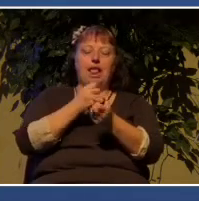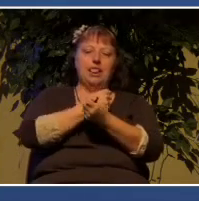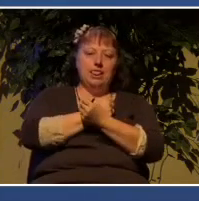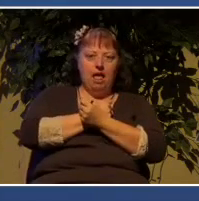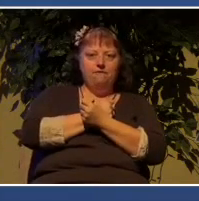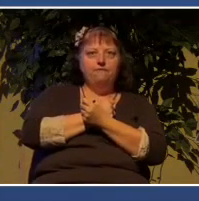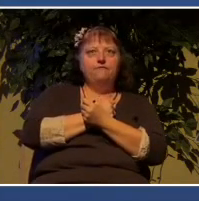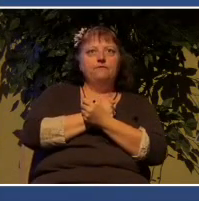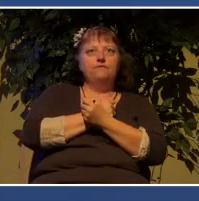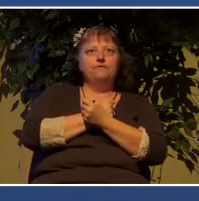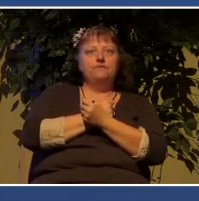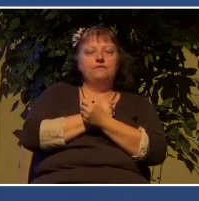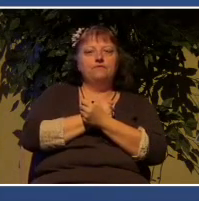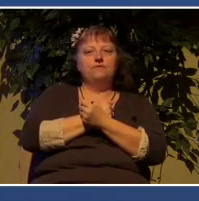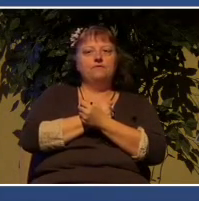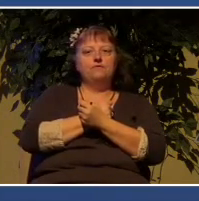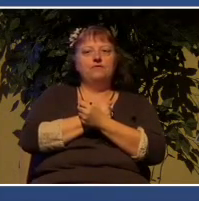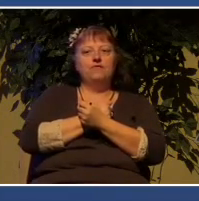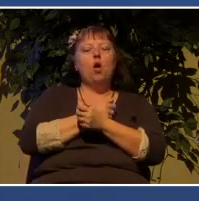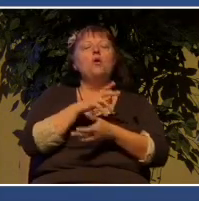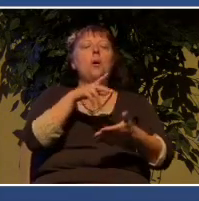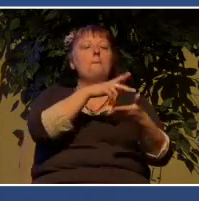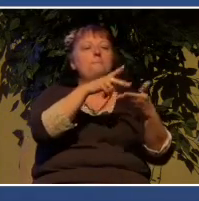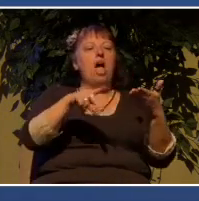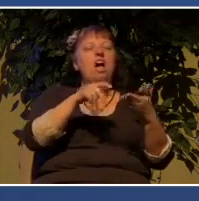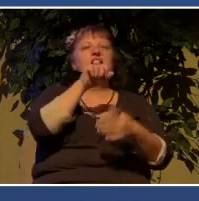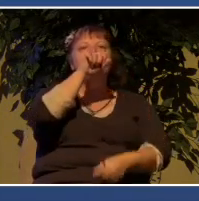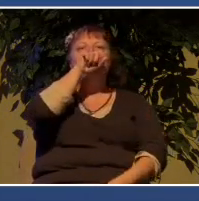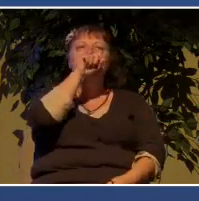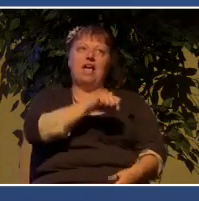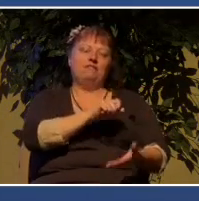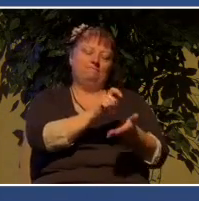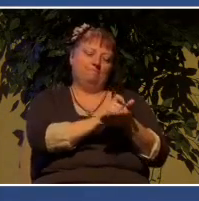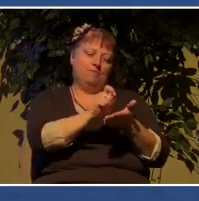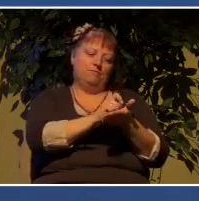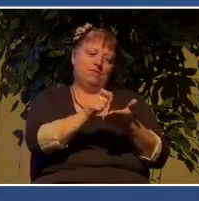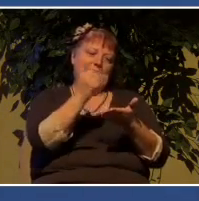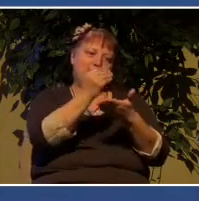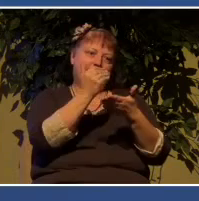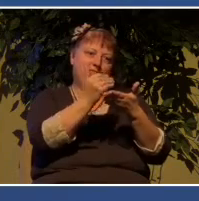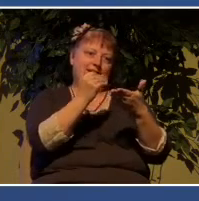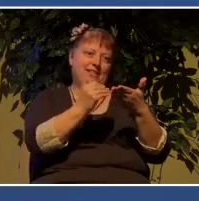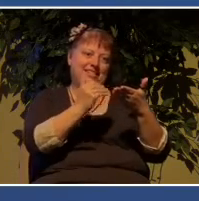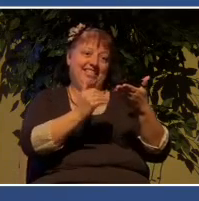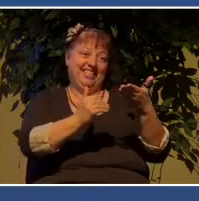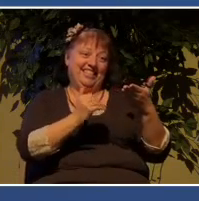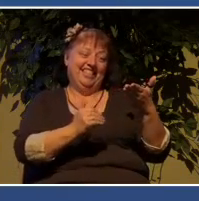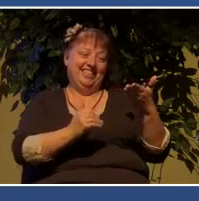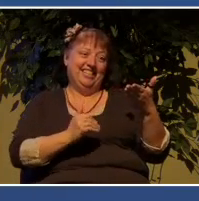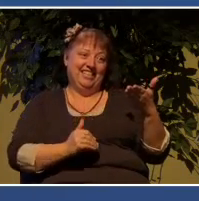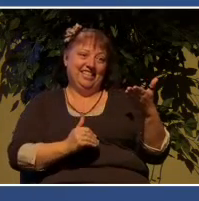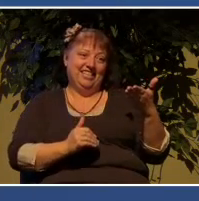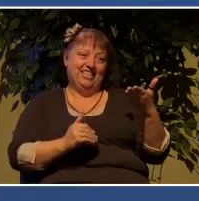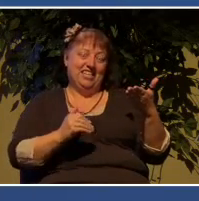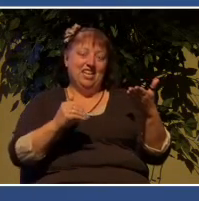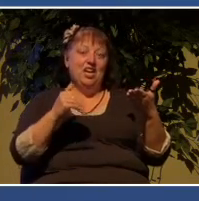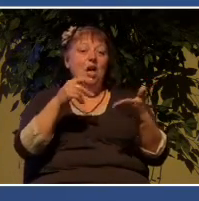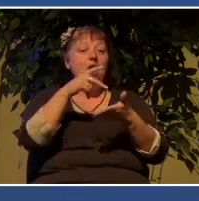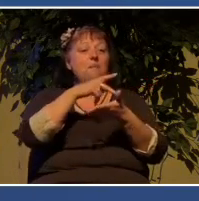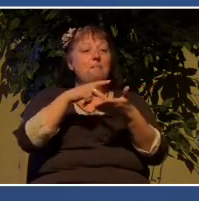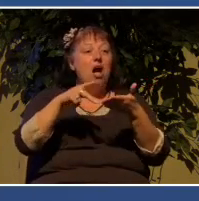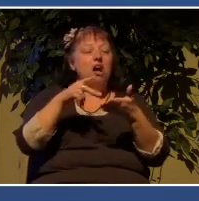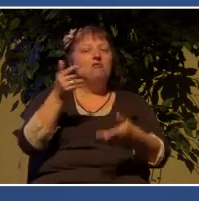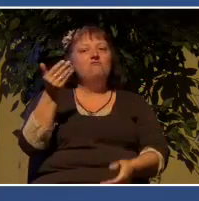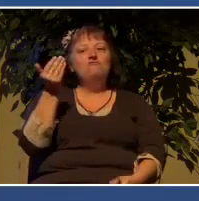loves making lists. And he loves making lists because he knows what slippery customers